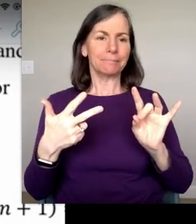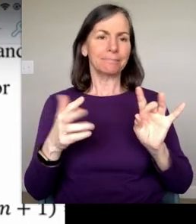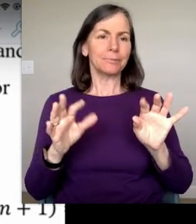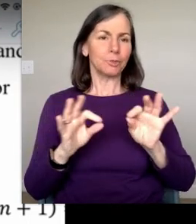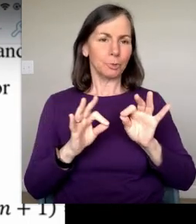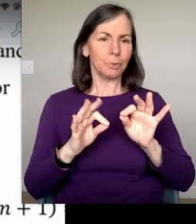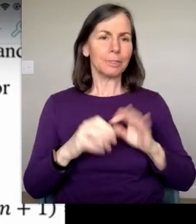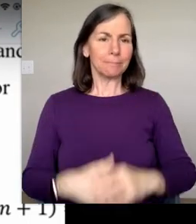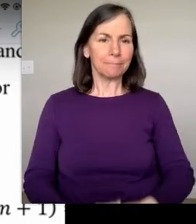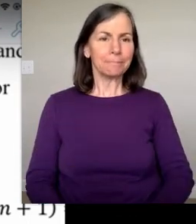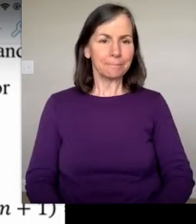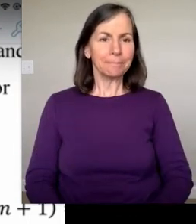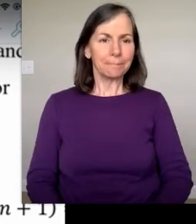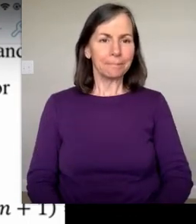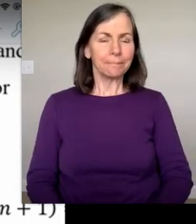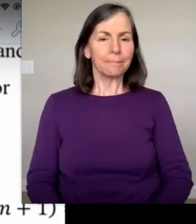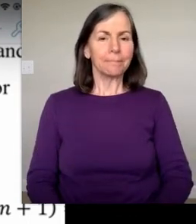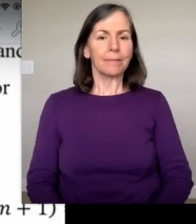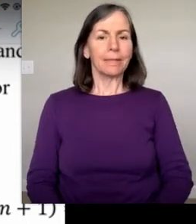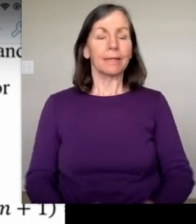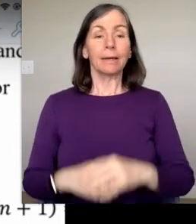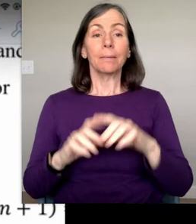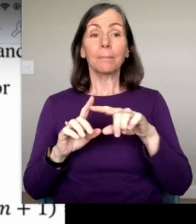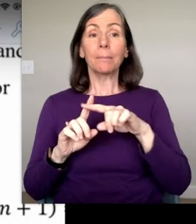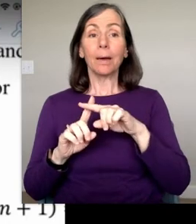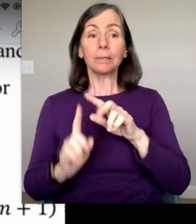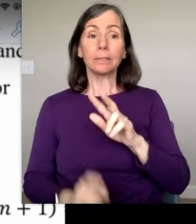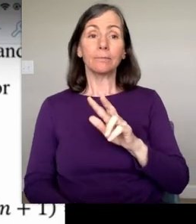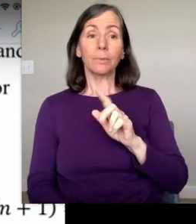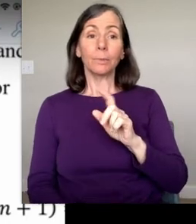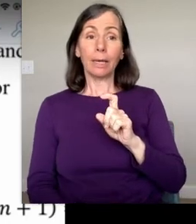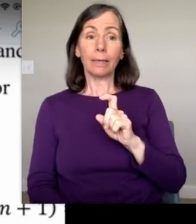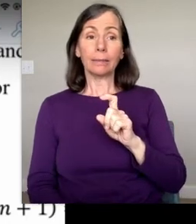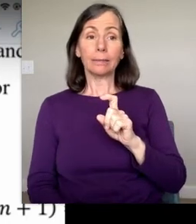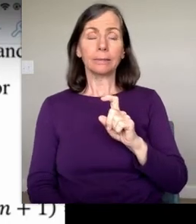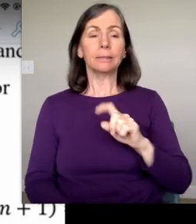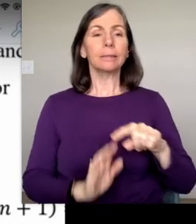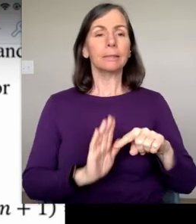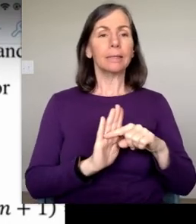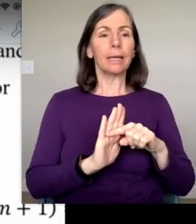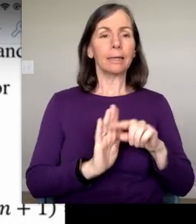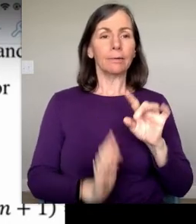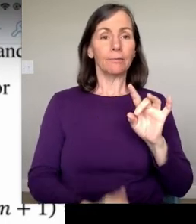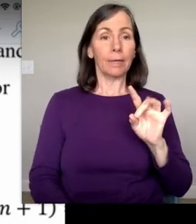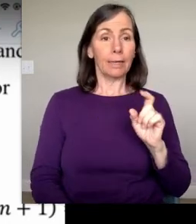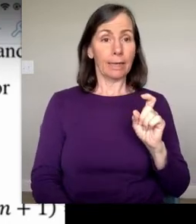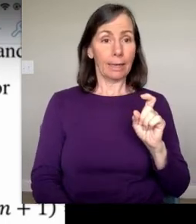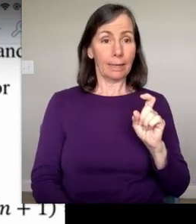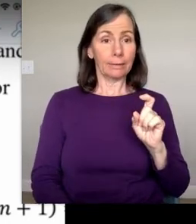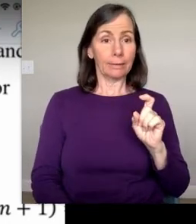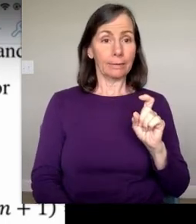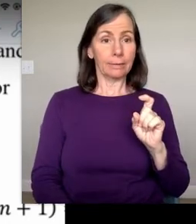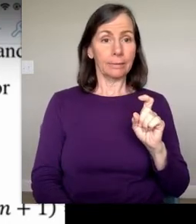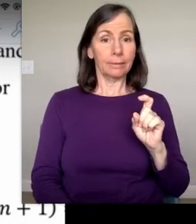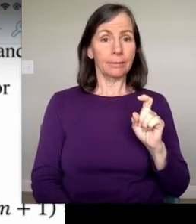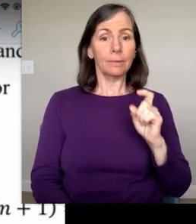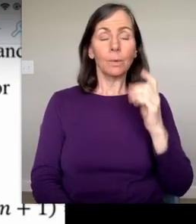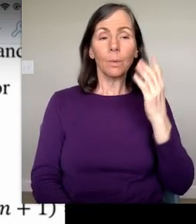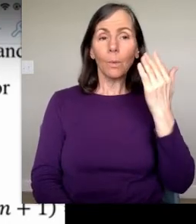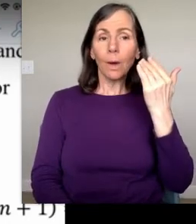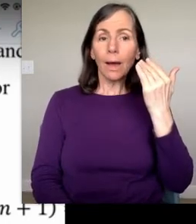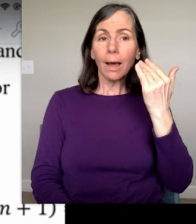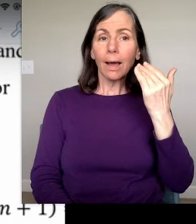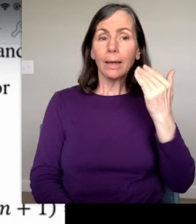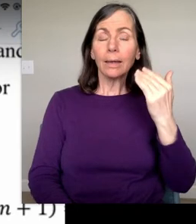going to have positive 3x and negative 8x because our negative needs to